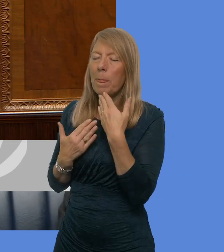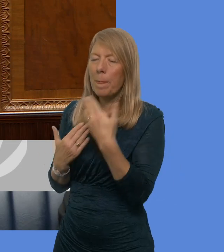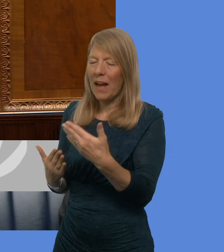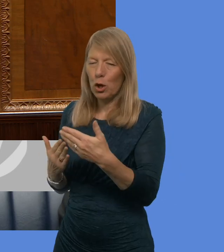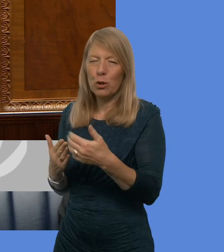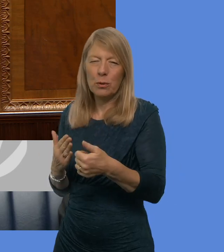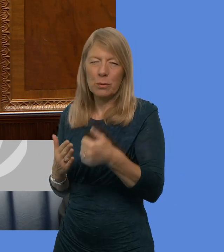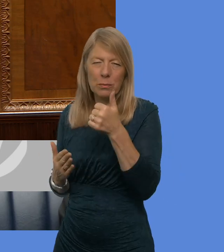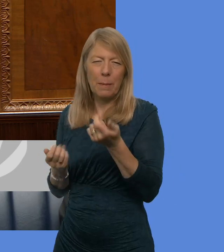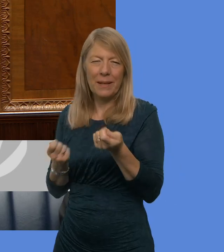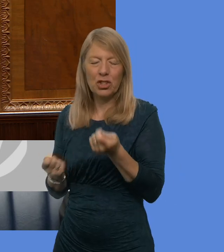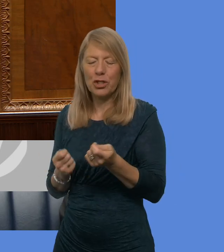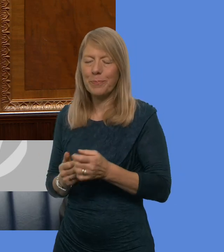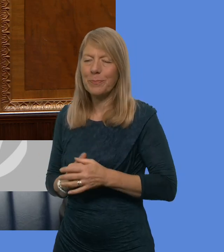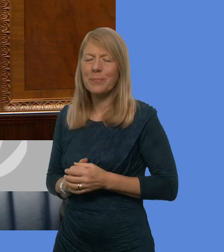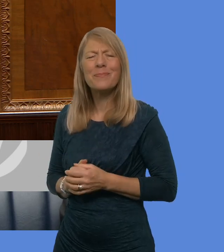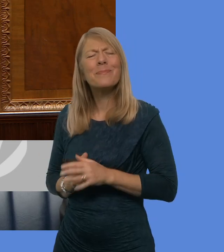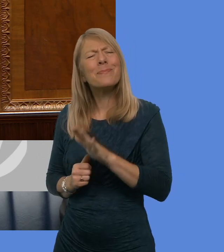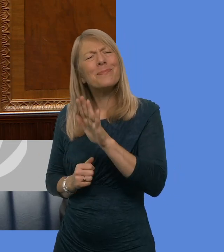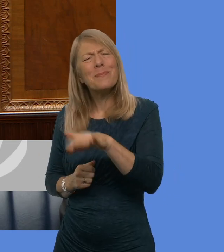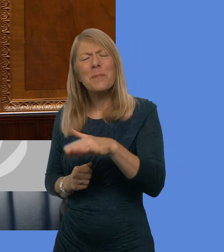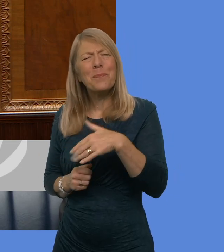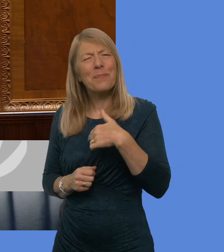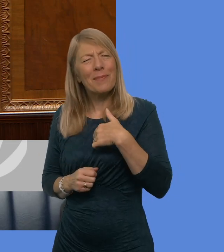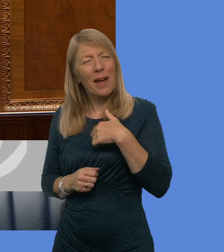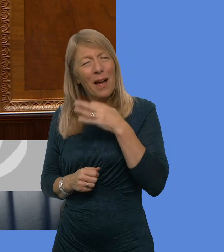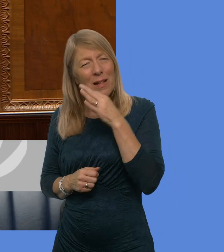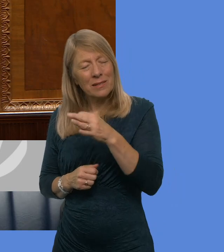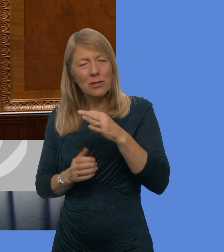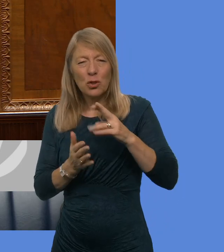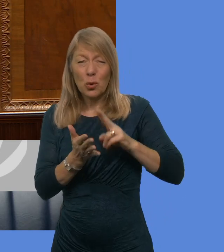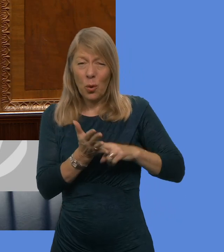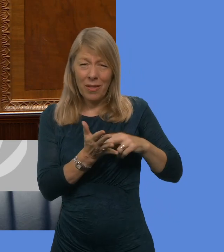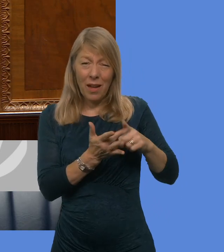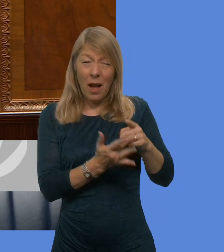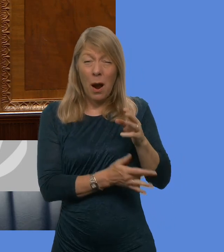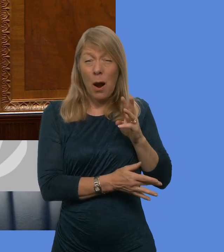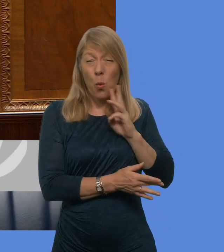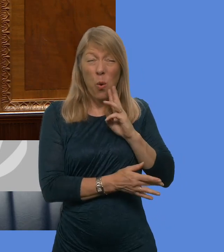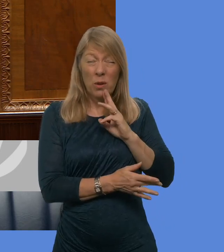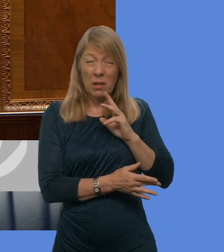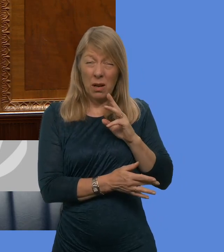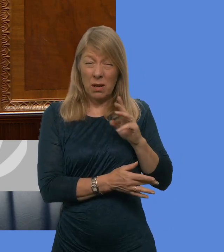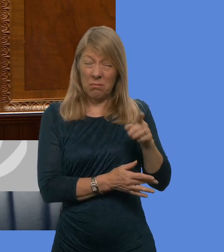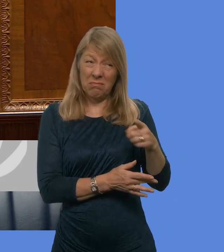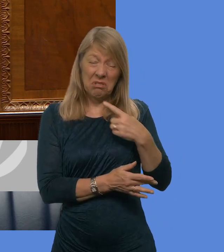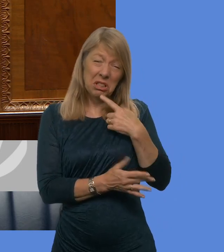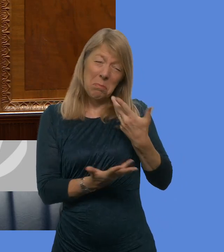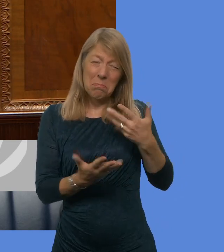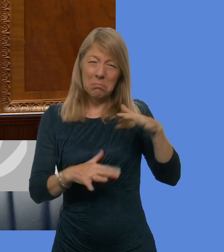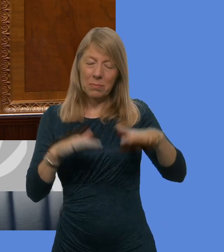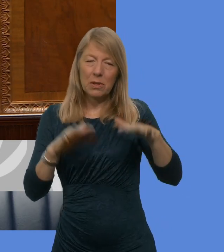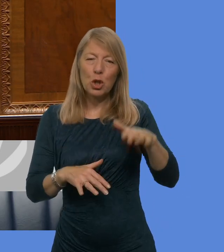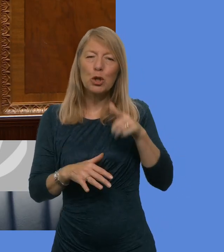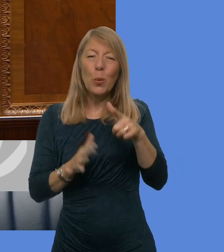Minister, the NI Water estimate that there is around 20 million tonnes of